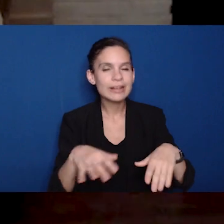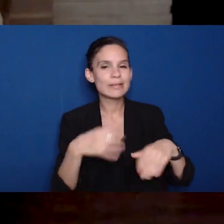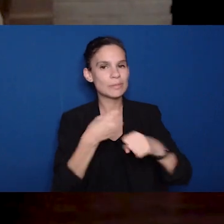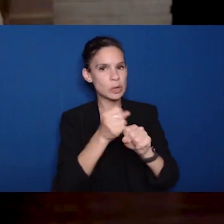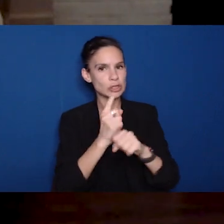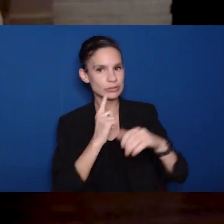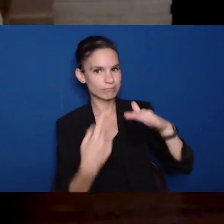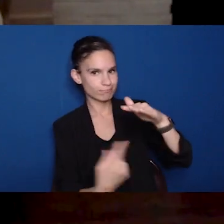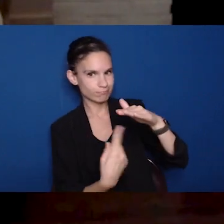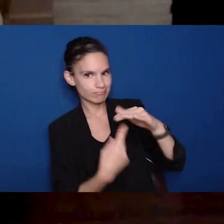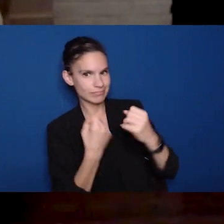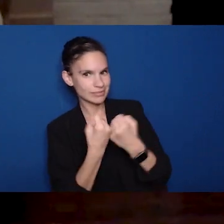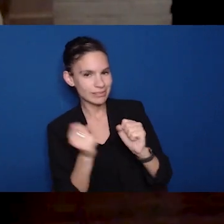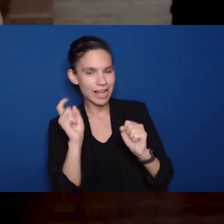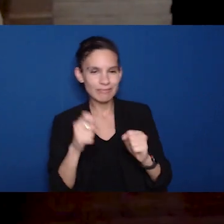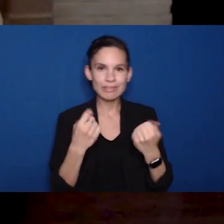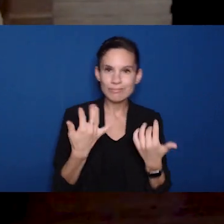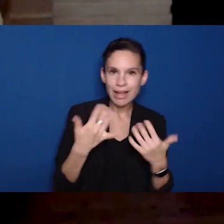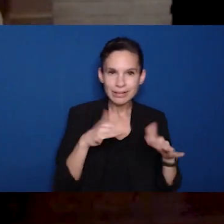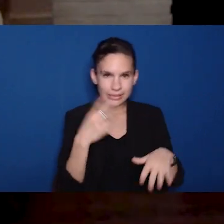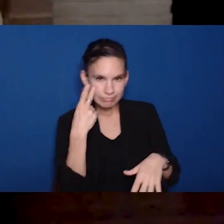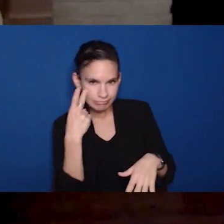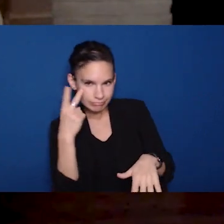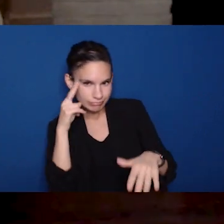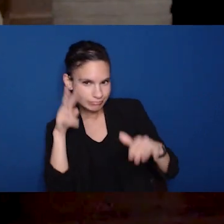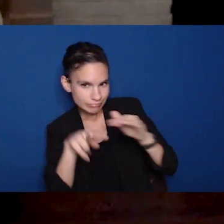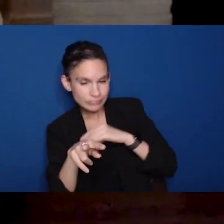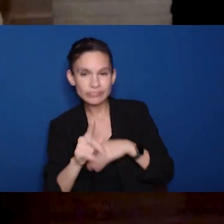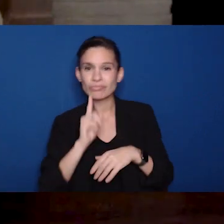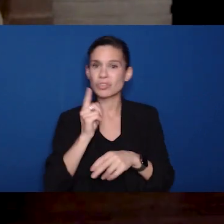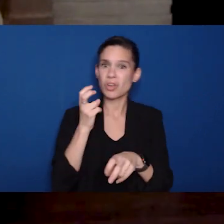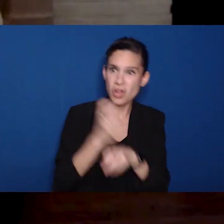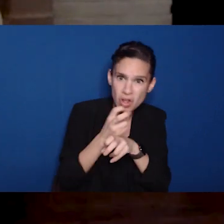for some countries and even some